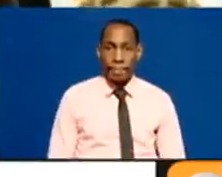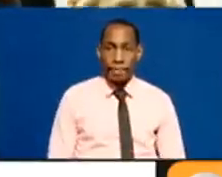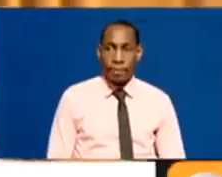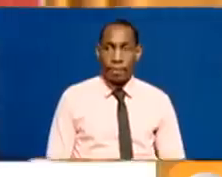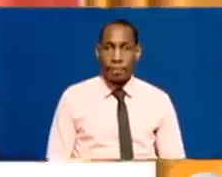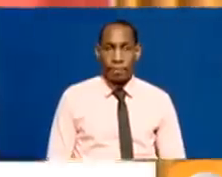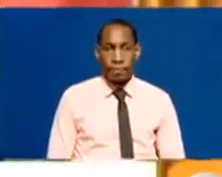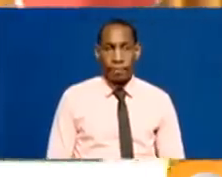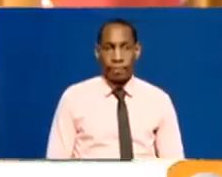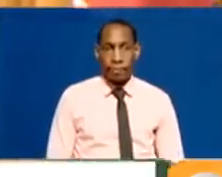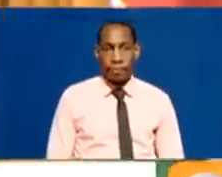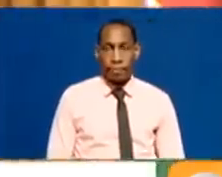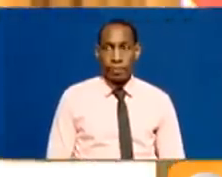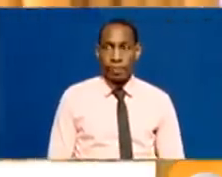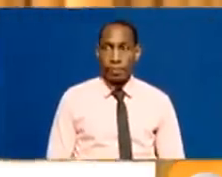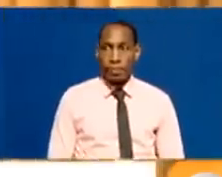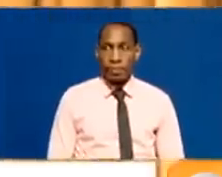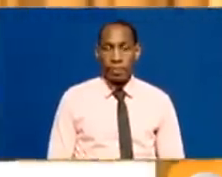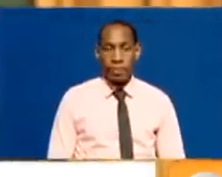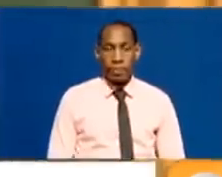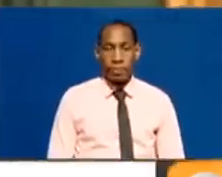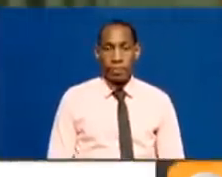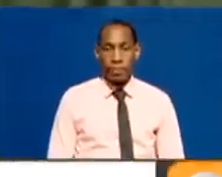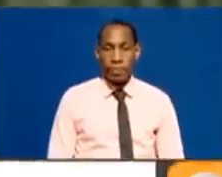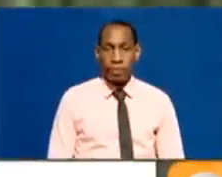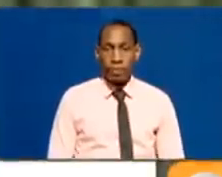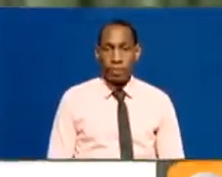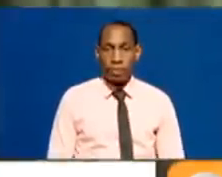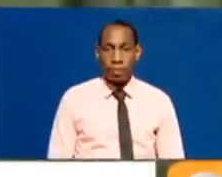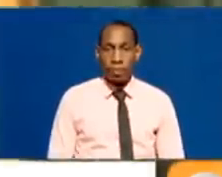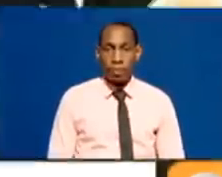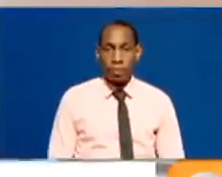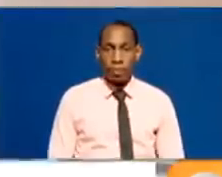Gatete Njoroge, Runinga ya Citizen. George.